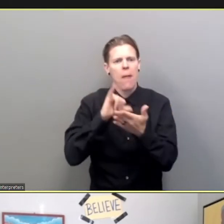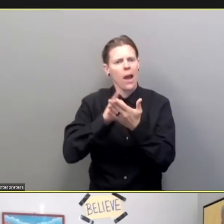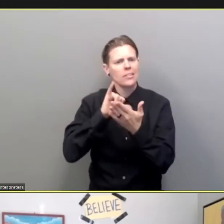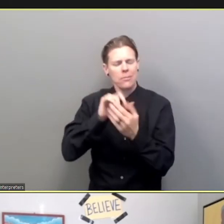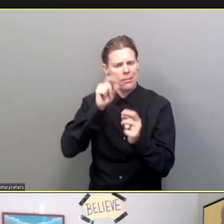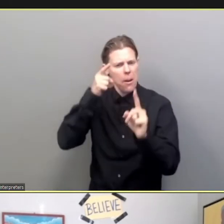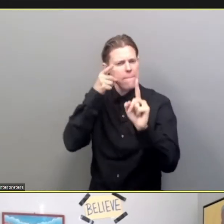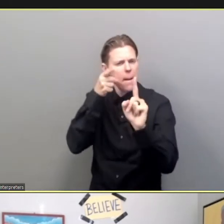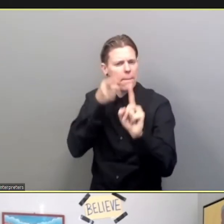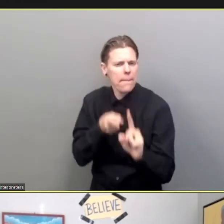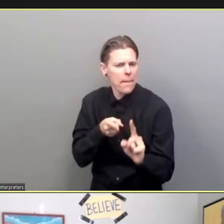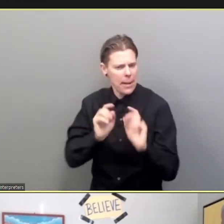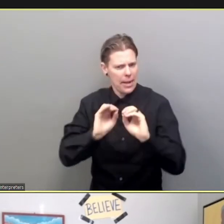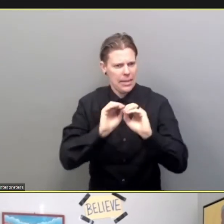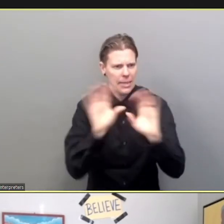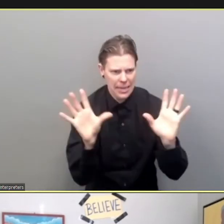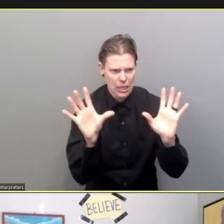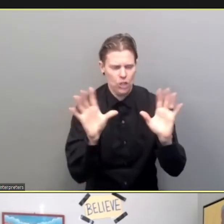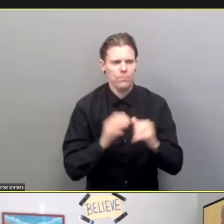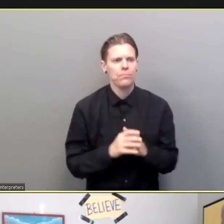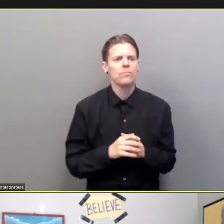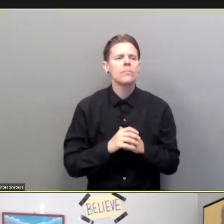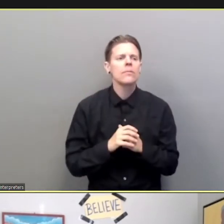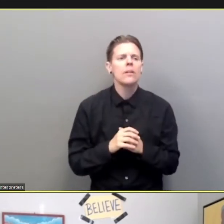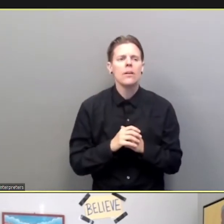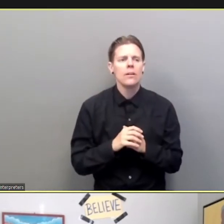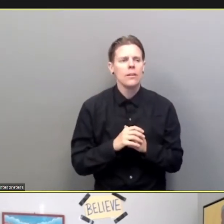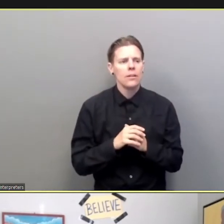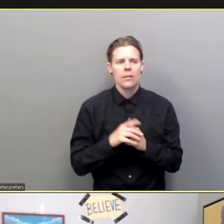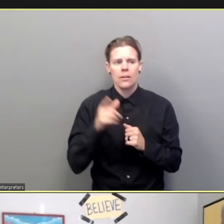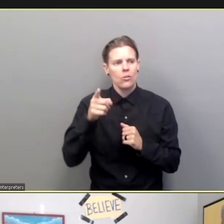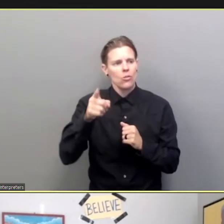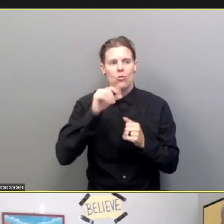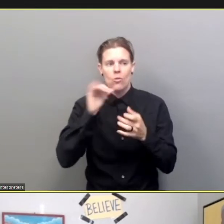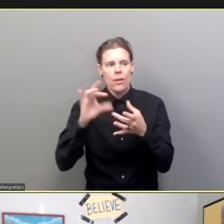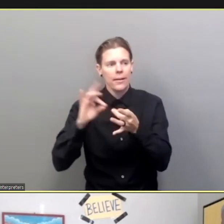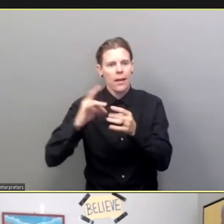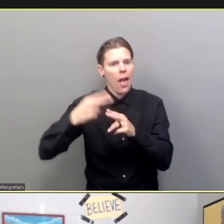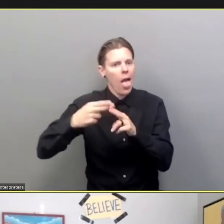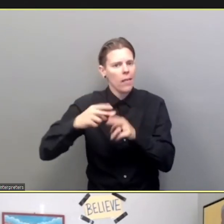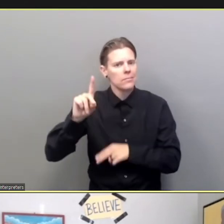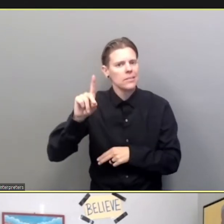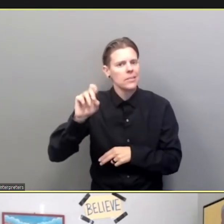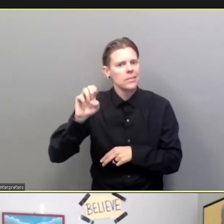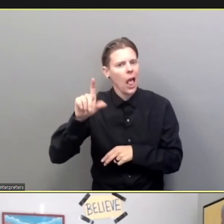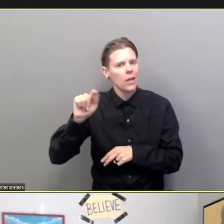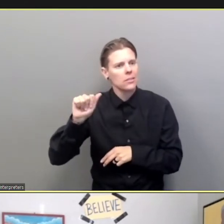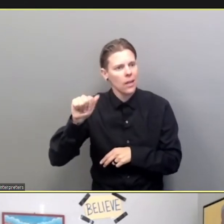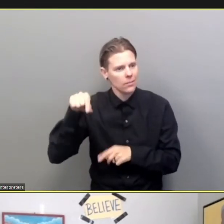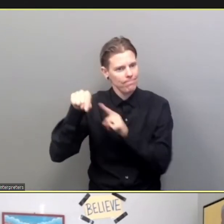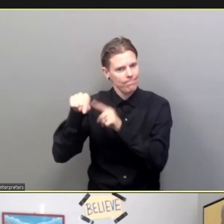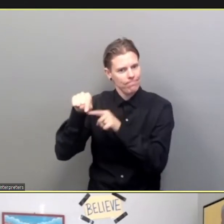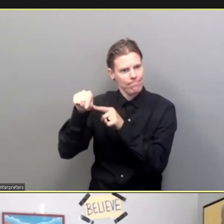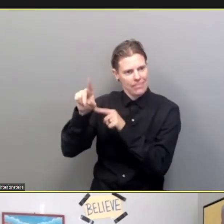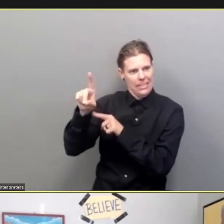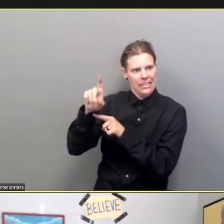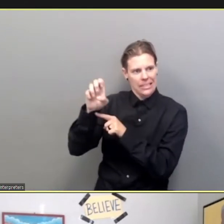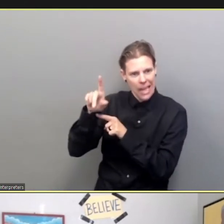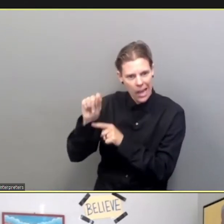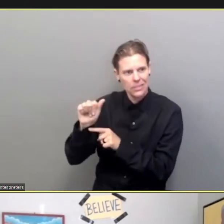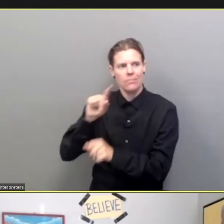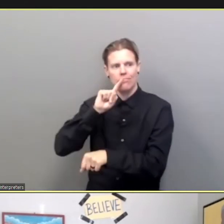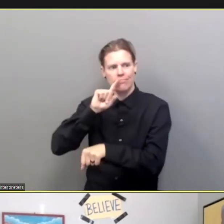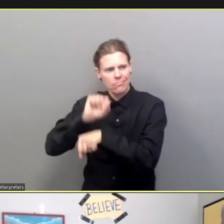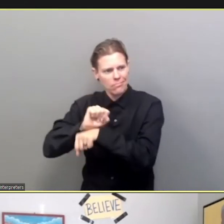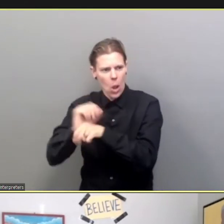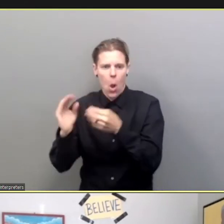that variant. I think that's what's driving actually a prominent factor in driving infections in